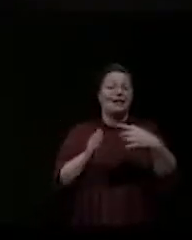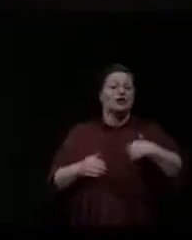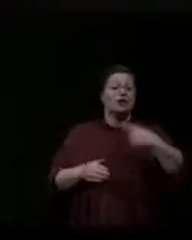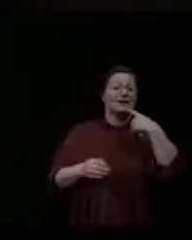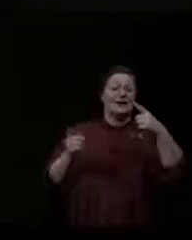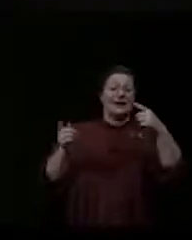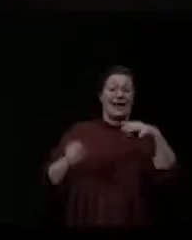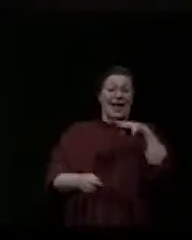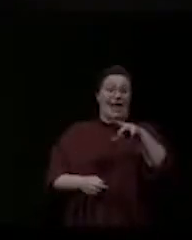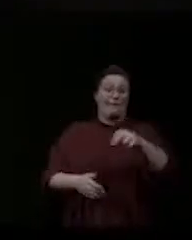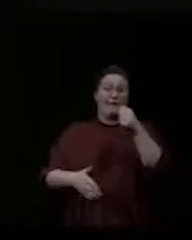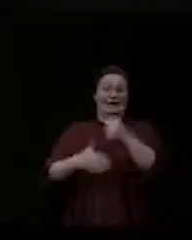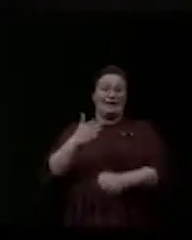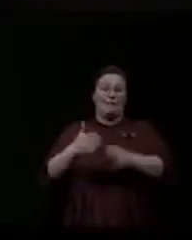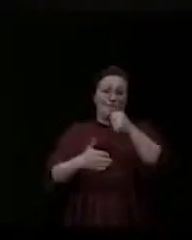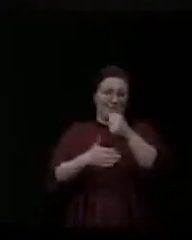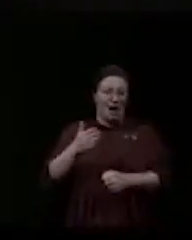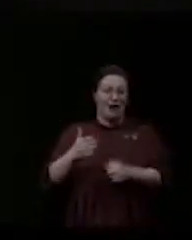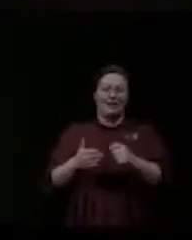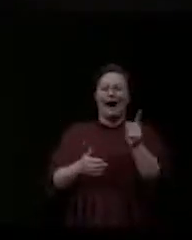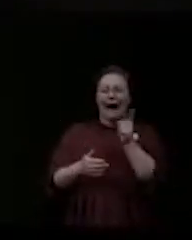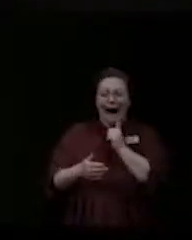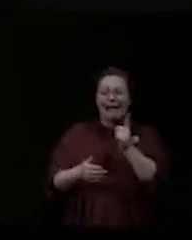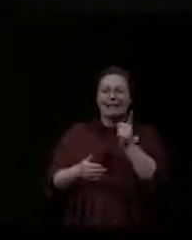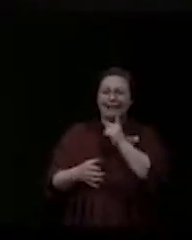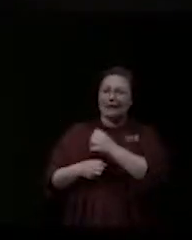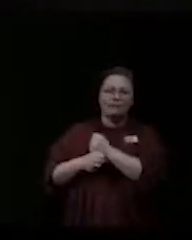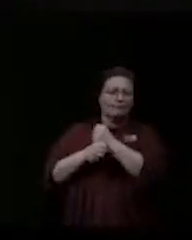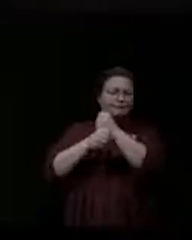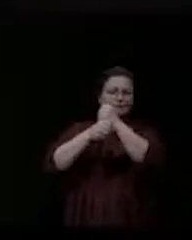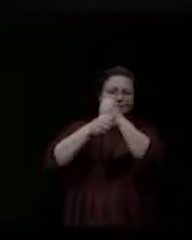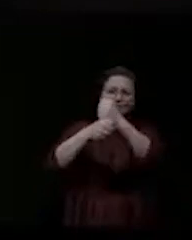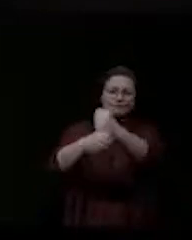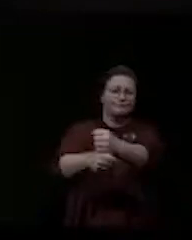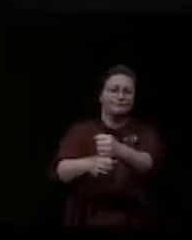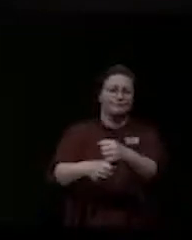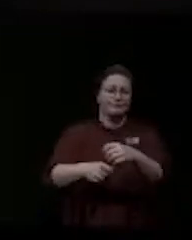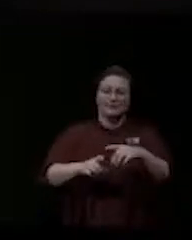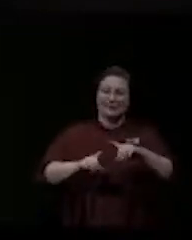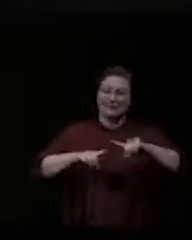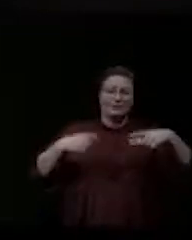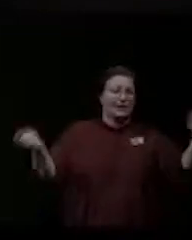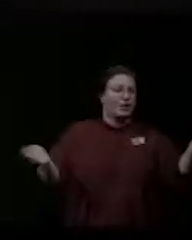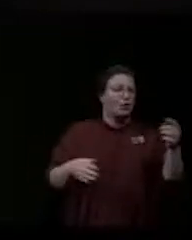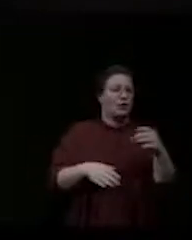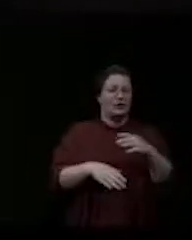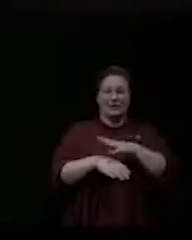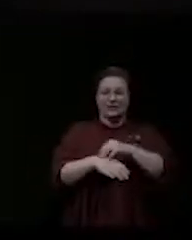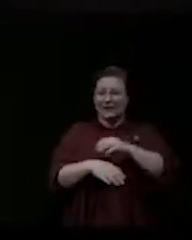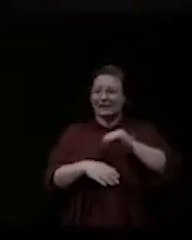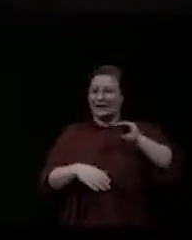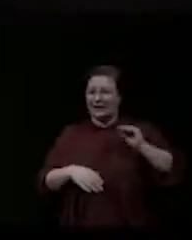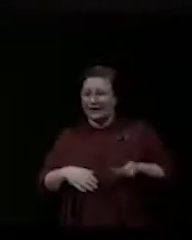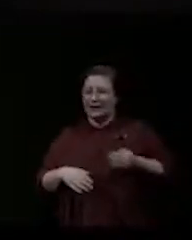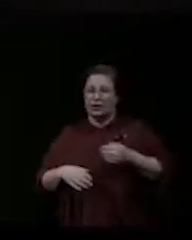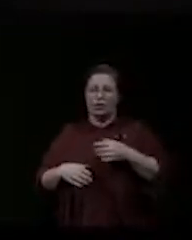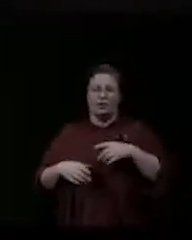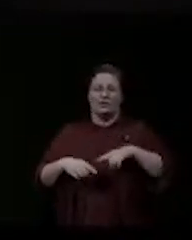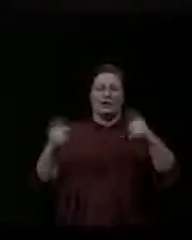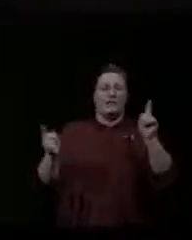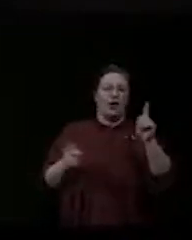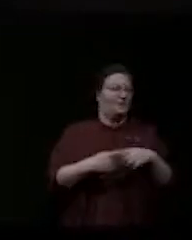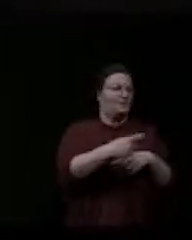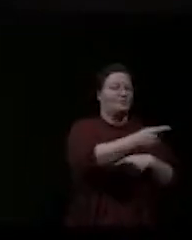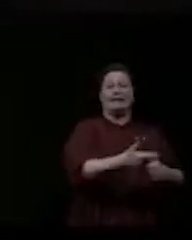defenders will always find way to do their works, be they women's organizations or any other kind of organization. Thank you so